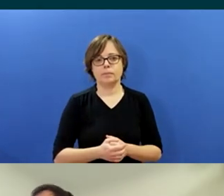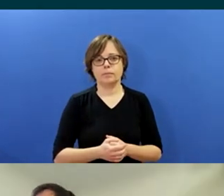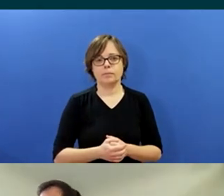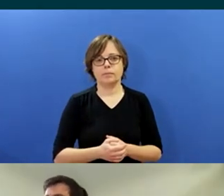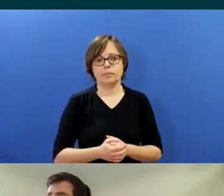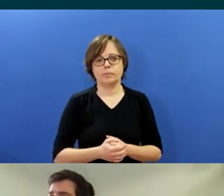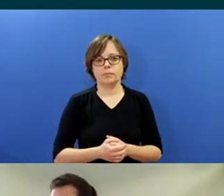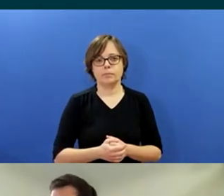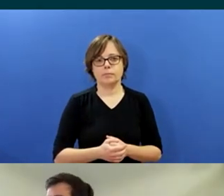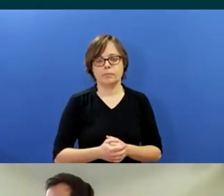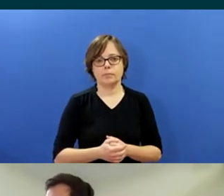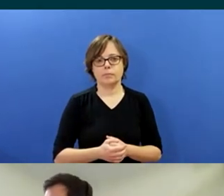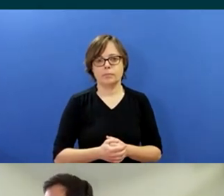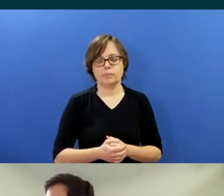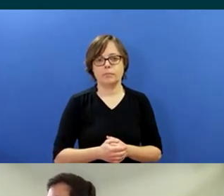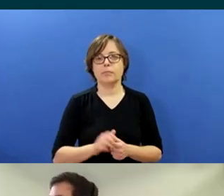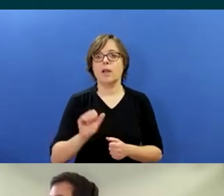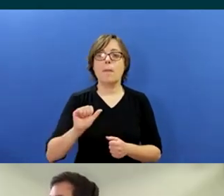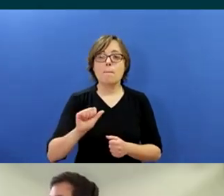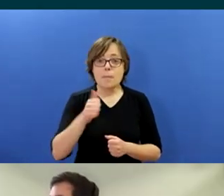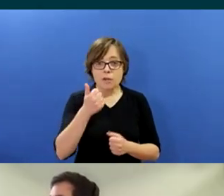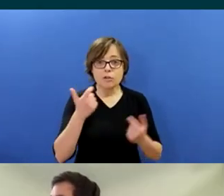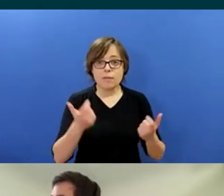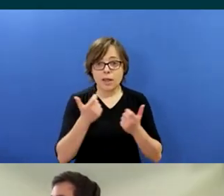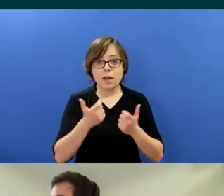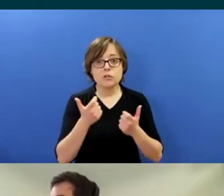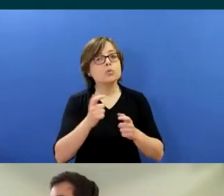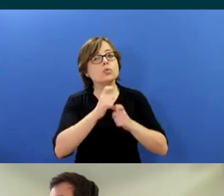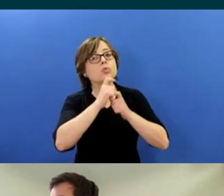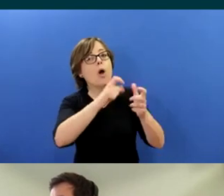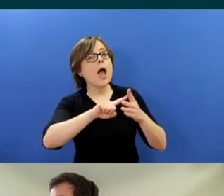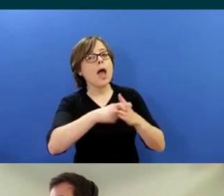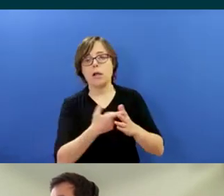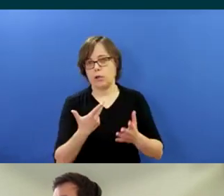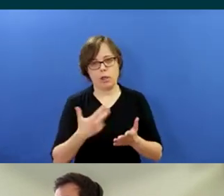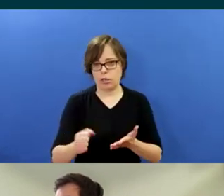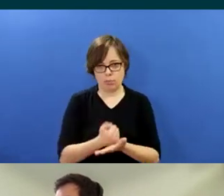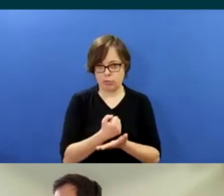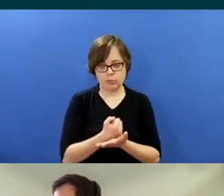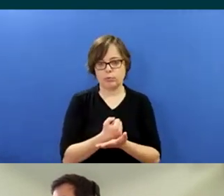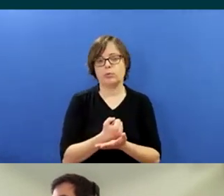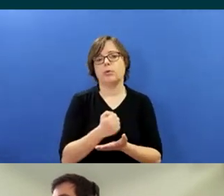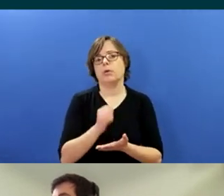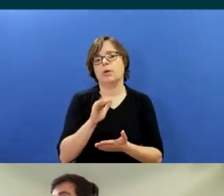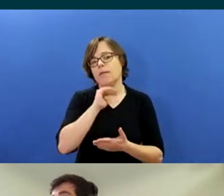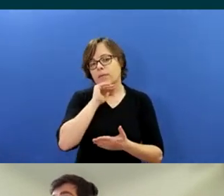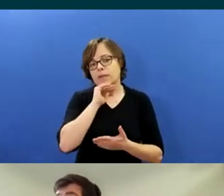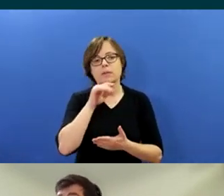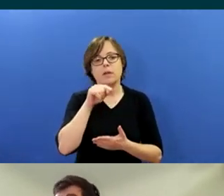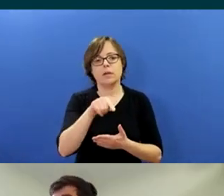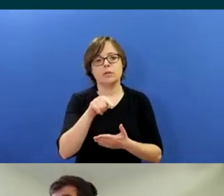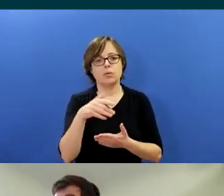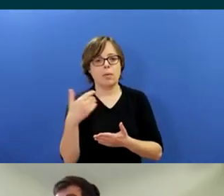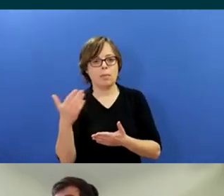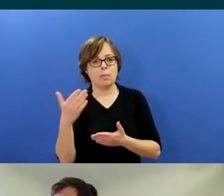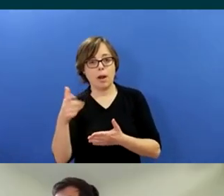registration. The first event was with registration. There was a button here on the right-hand side. And before